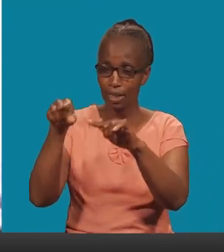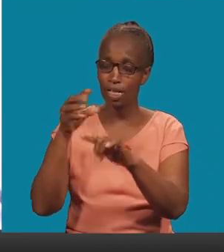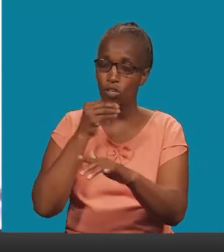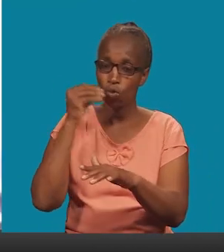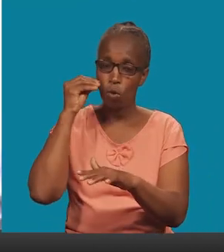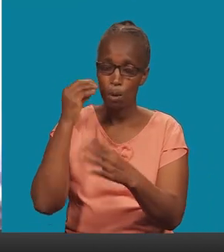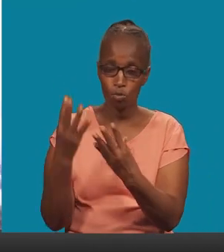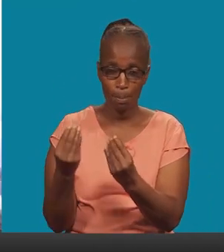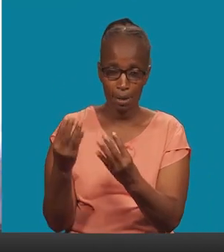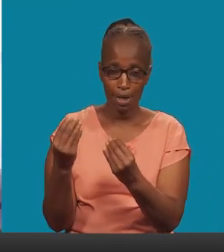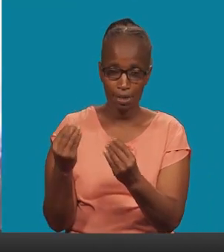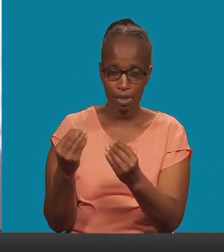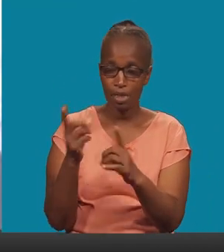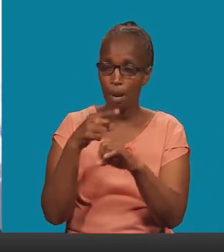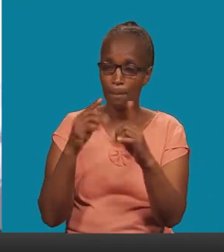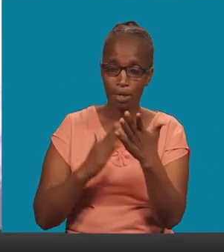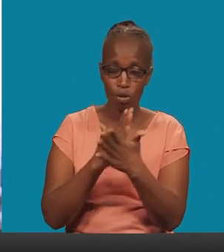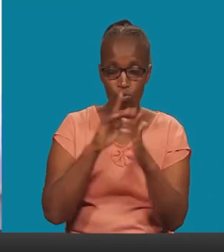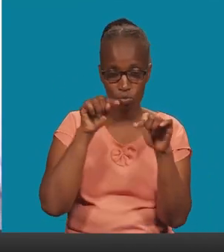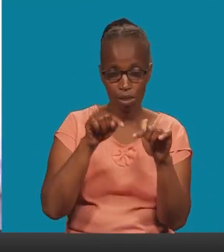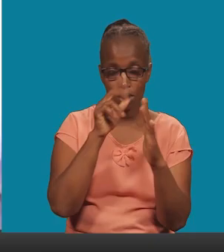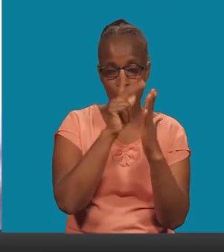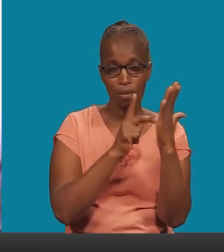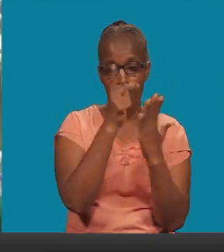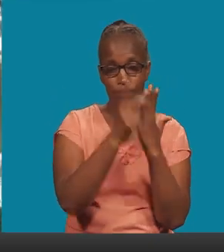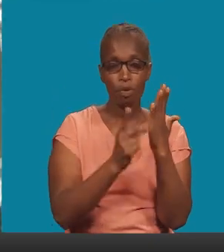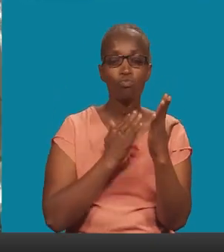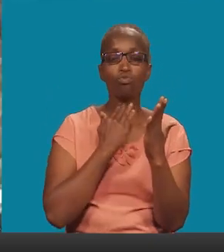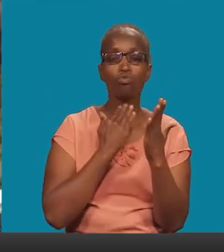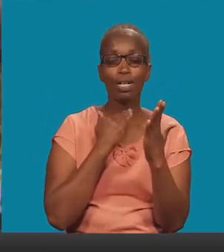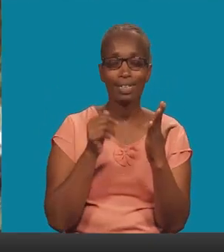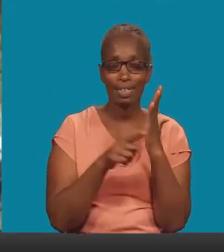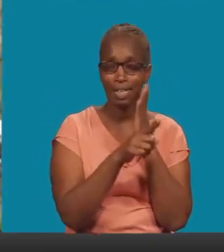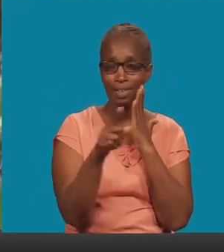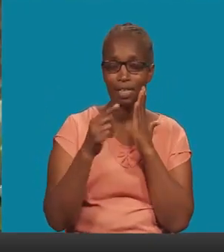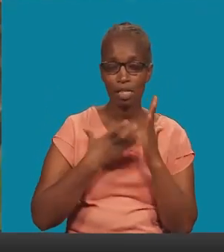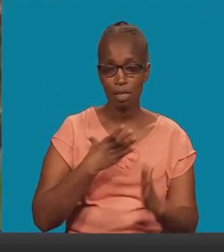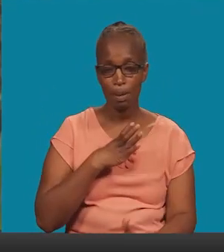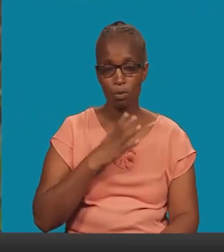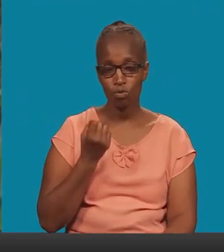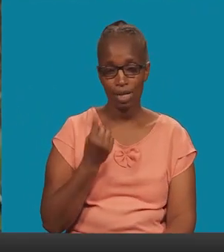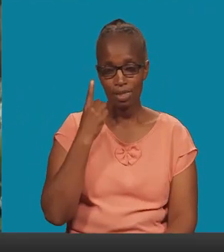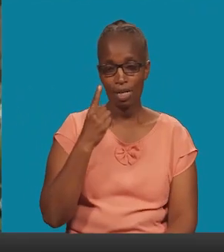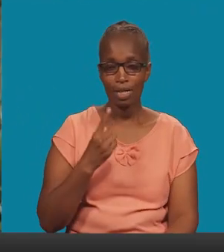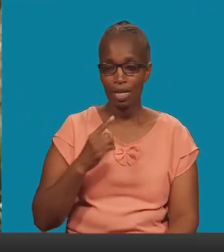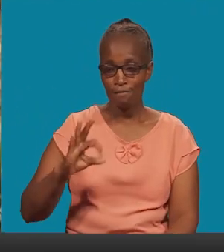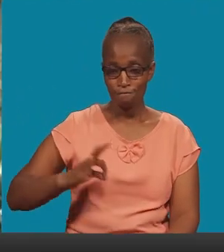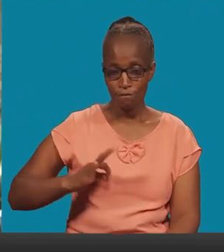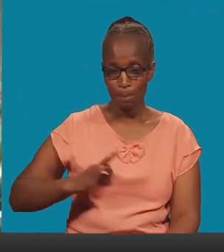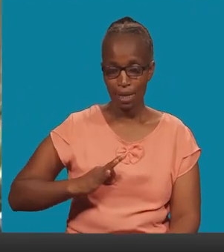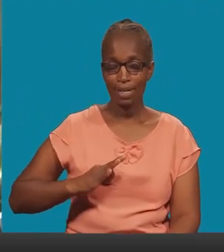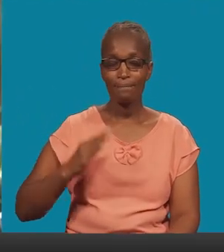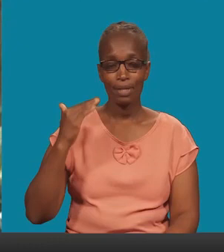targeting those households we are trying through this project we want them to understand that